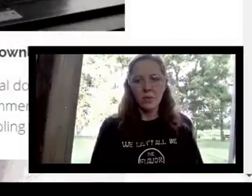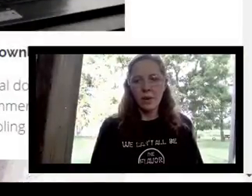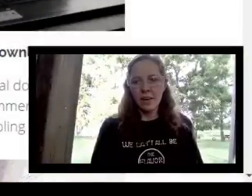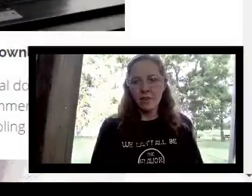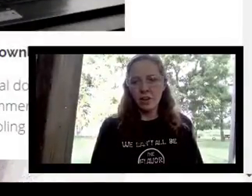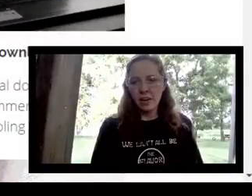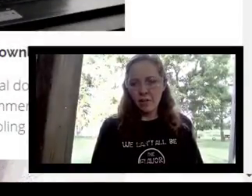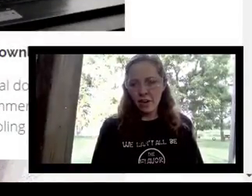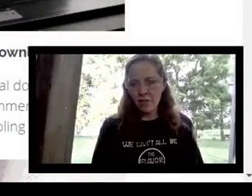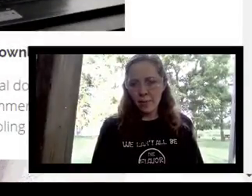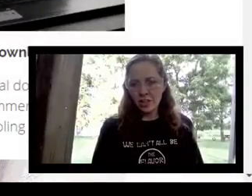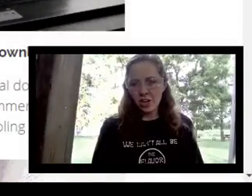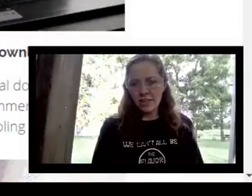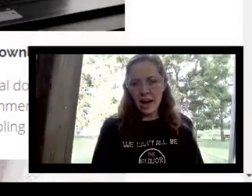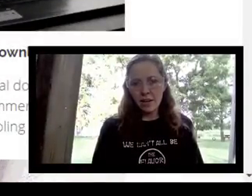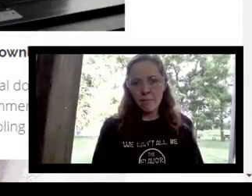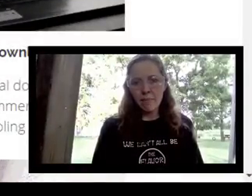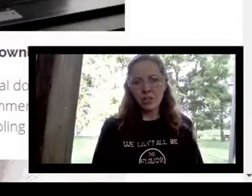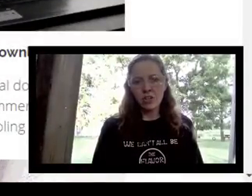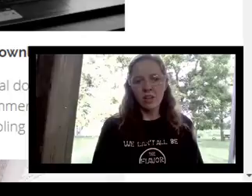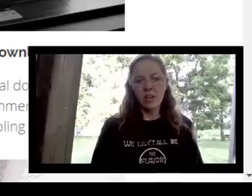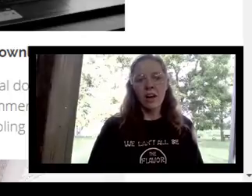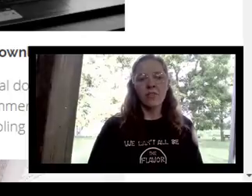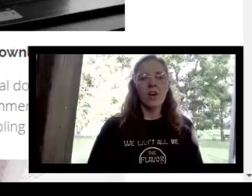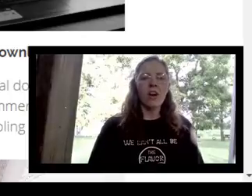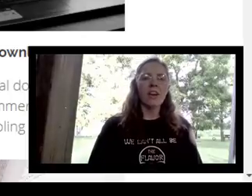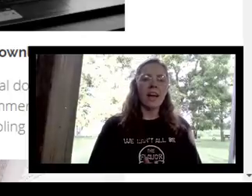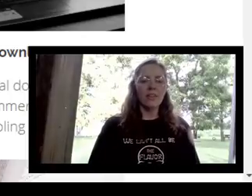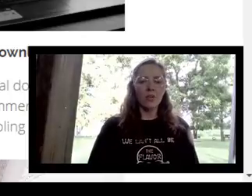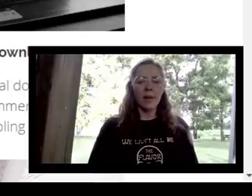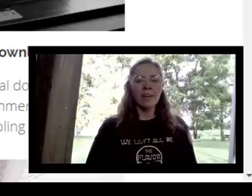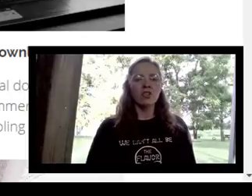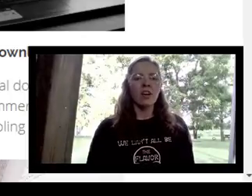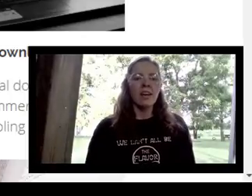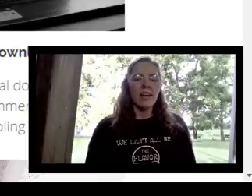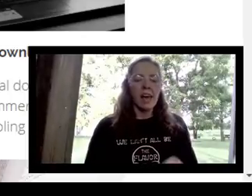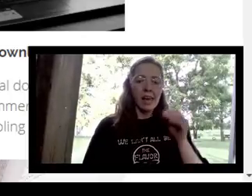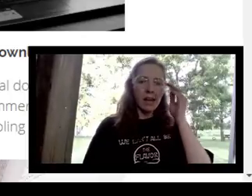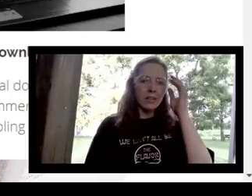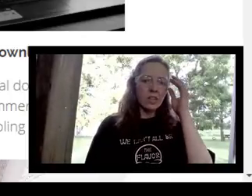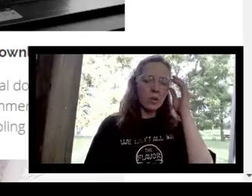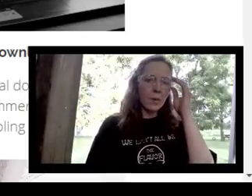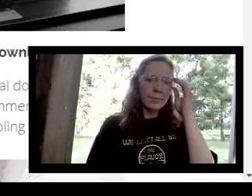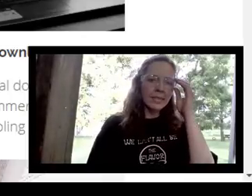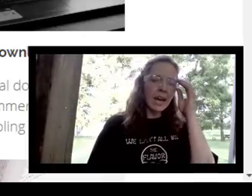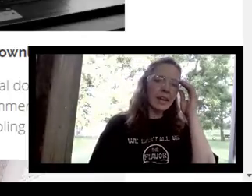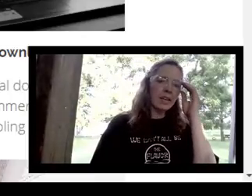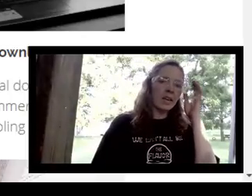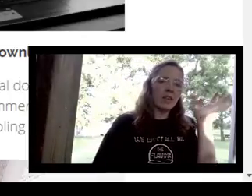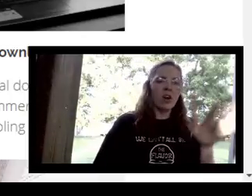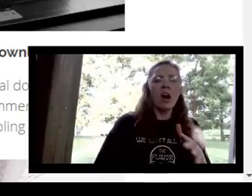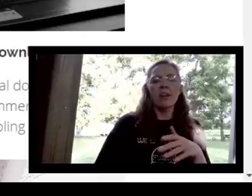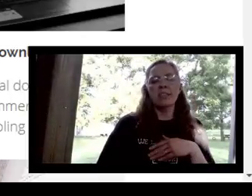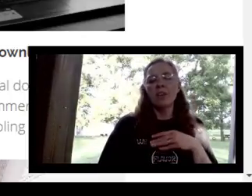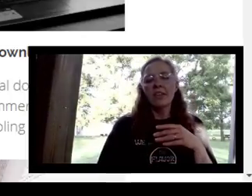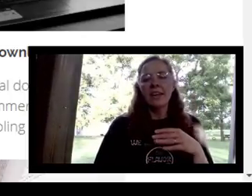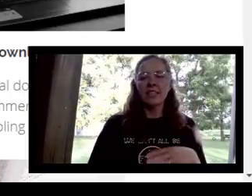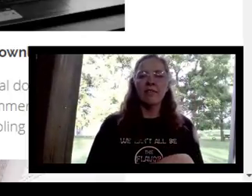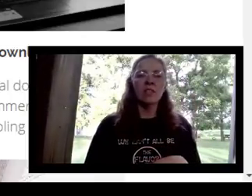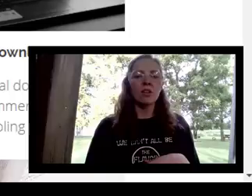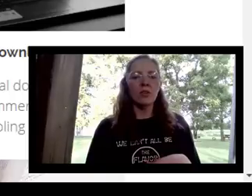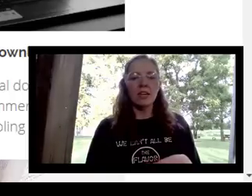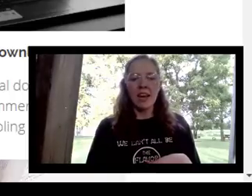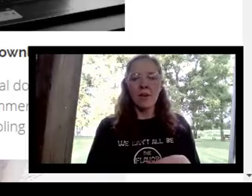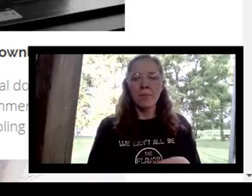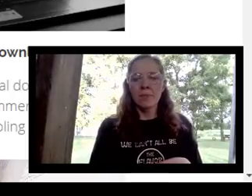So if you're looking for information on that, make sure to look under our calendar page, and their website and the cost and all that